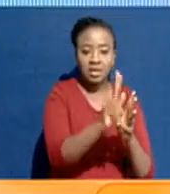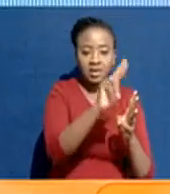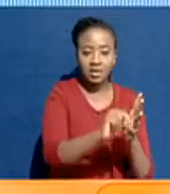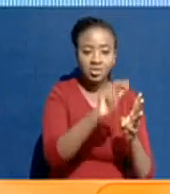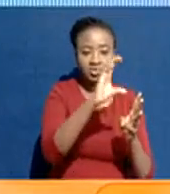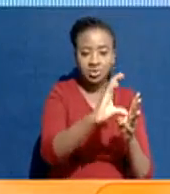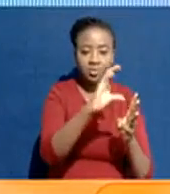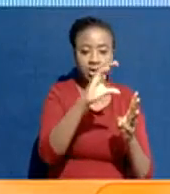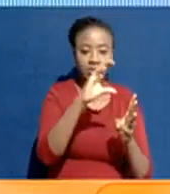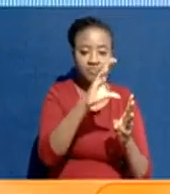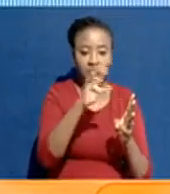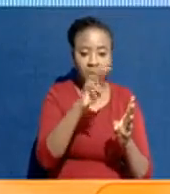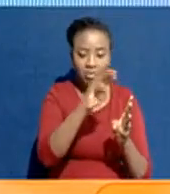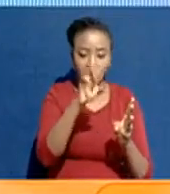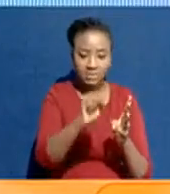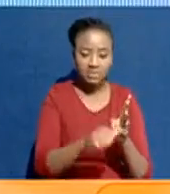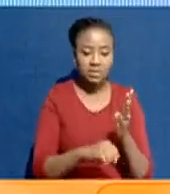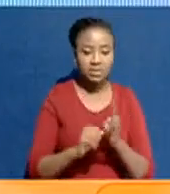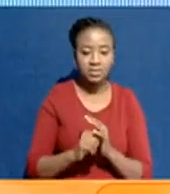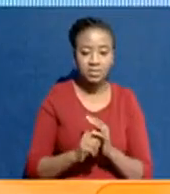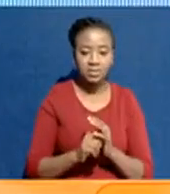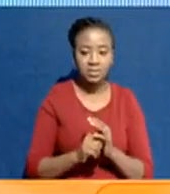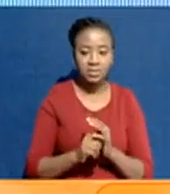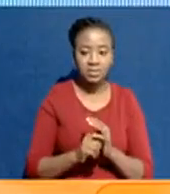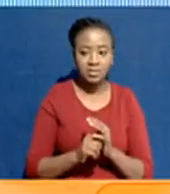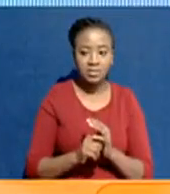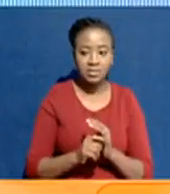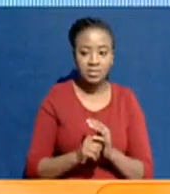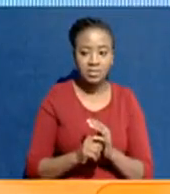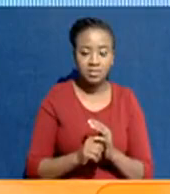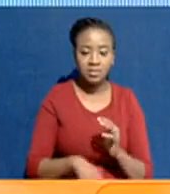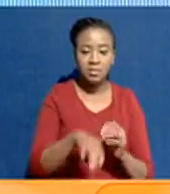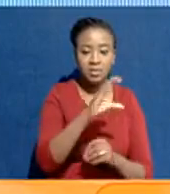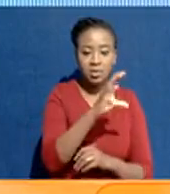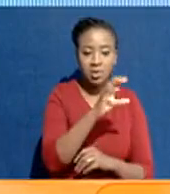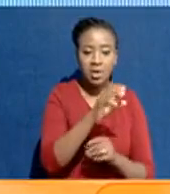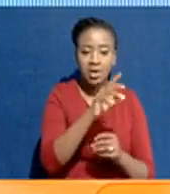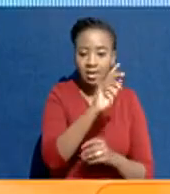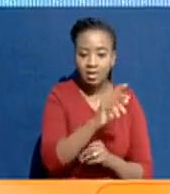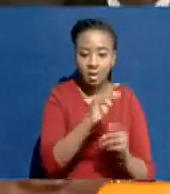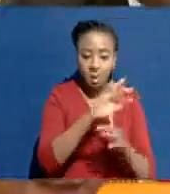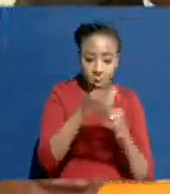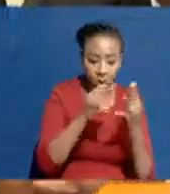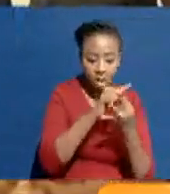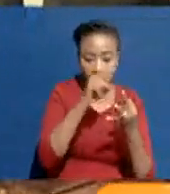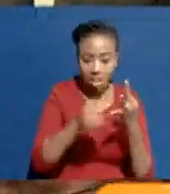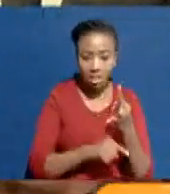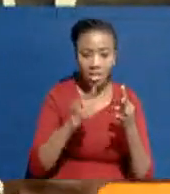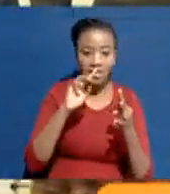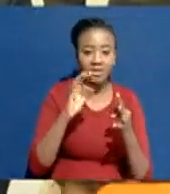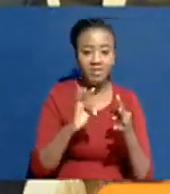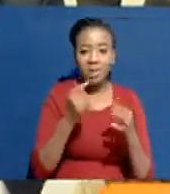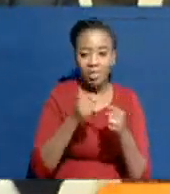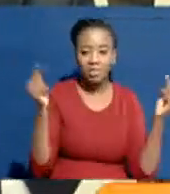Chamber of Commerce in our meeting. These three organizations have already opposed my